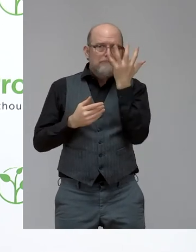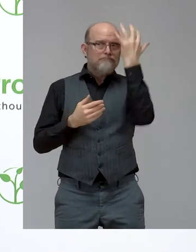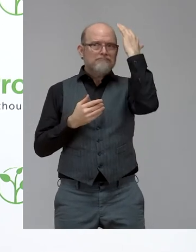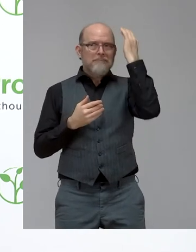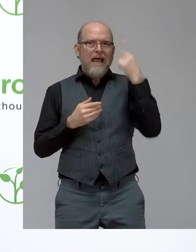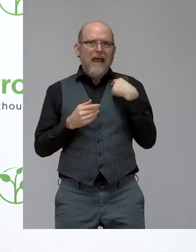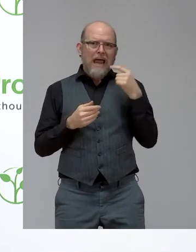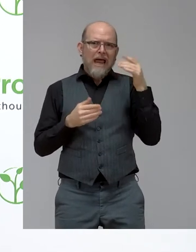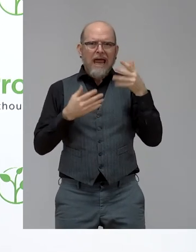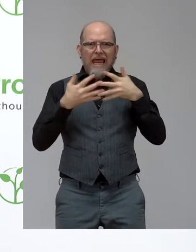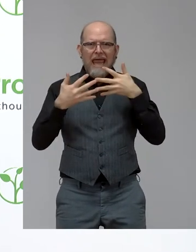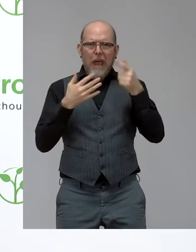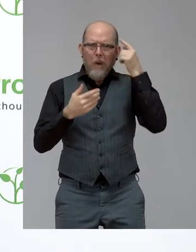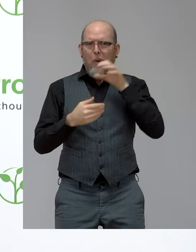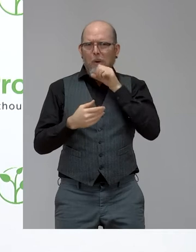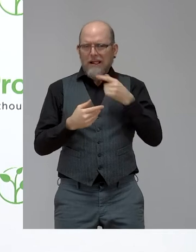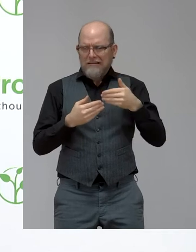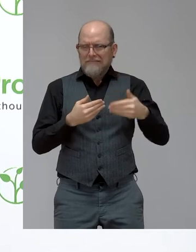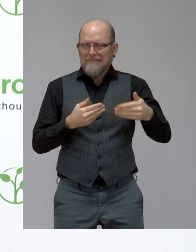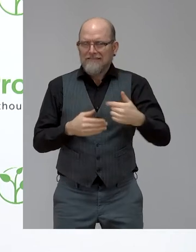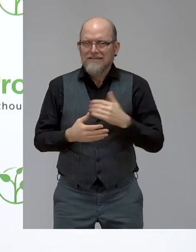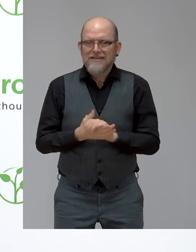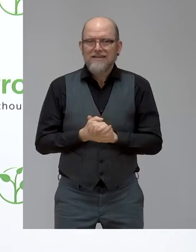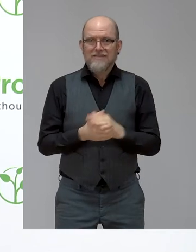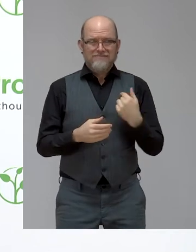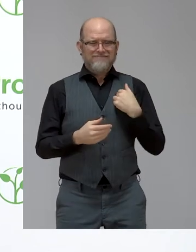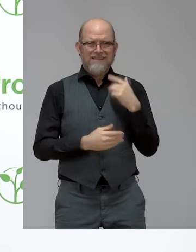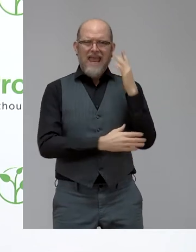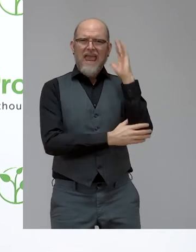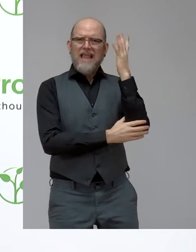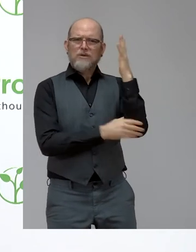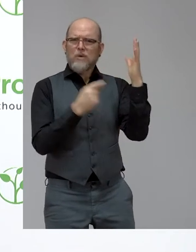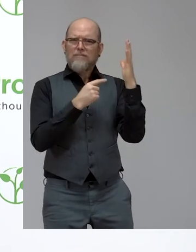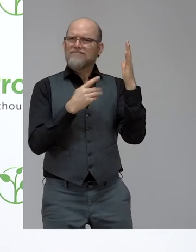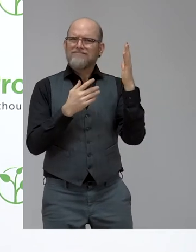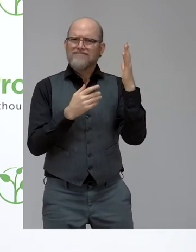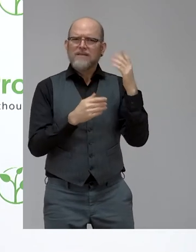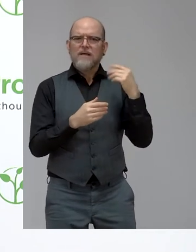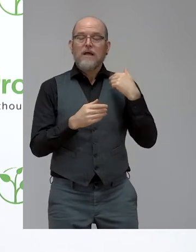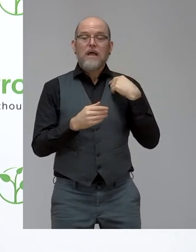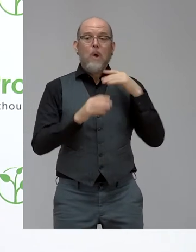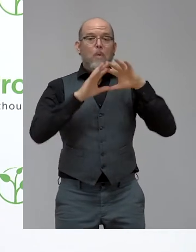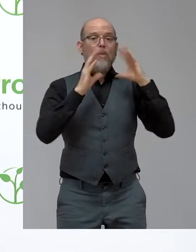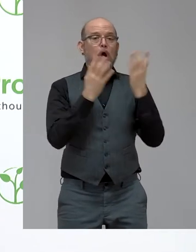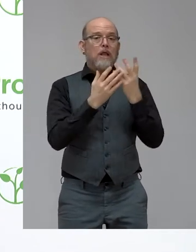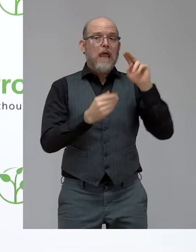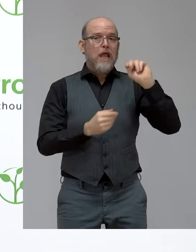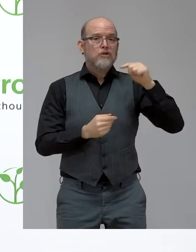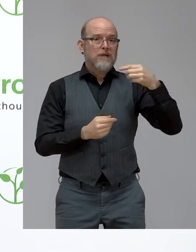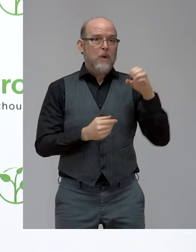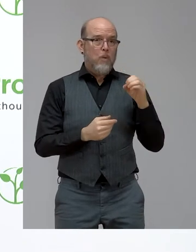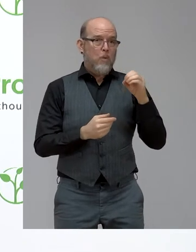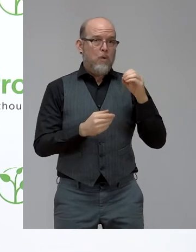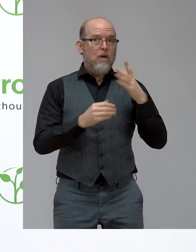a global NGO supporting change makers and social entrepreneurs, so people who